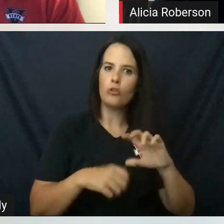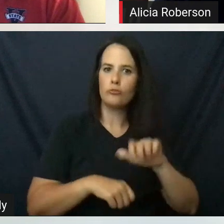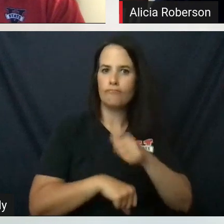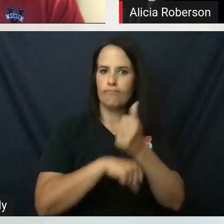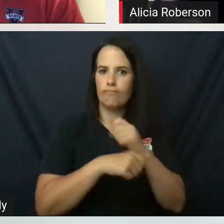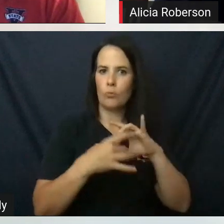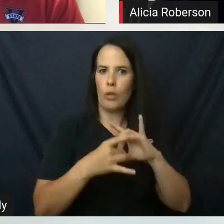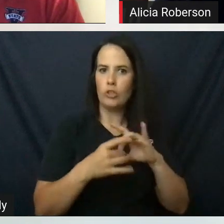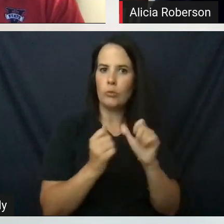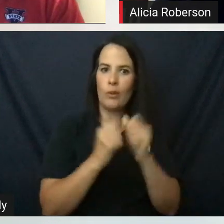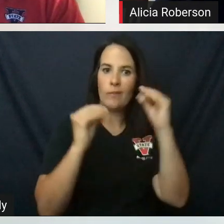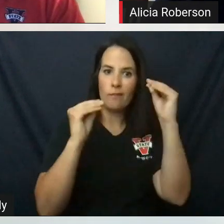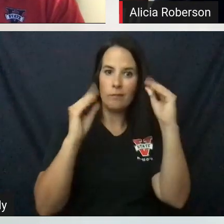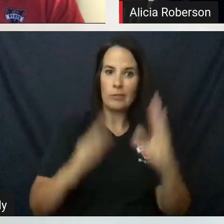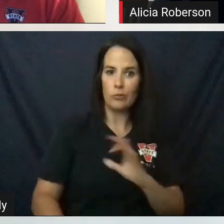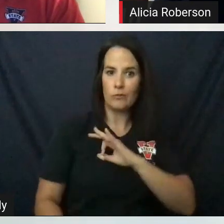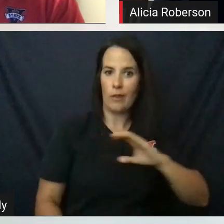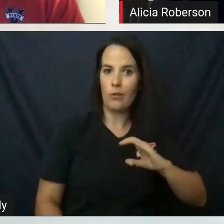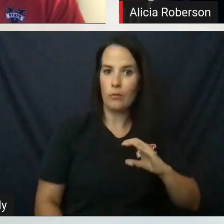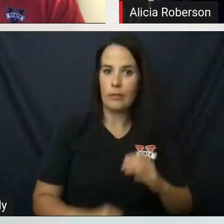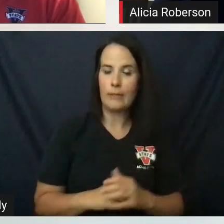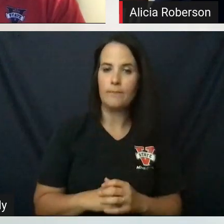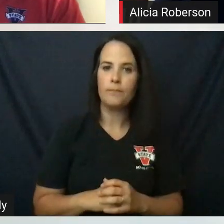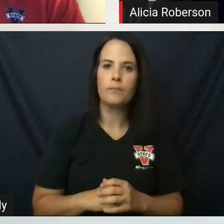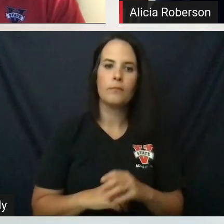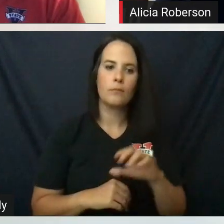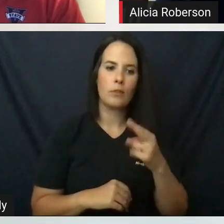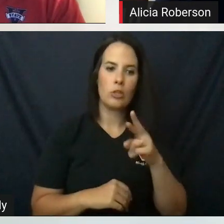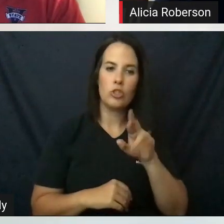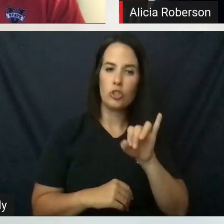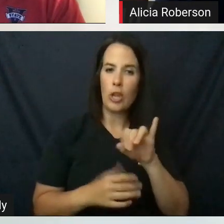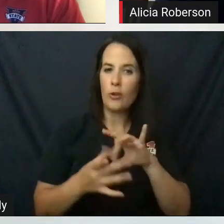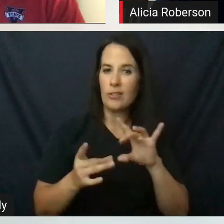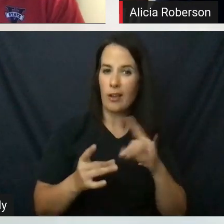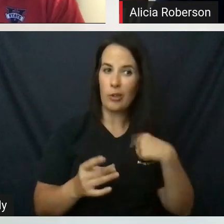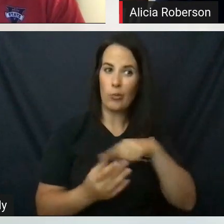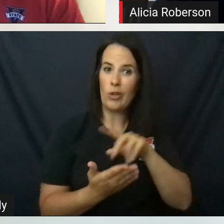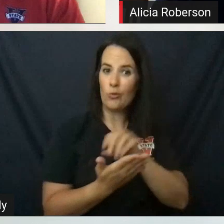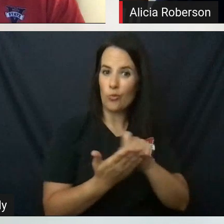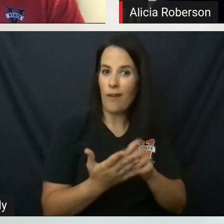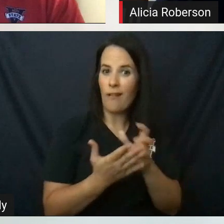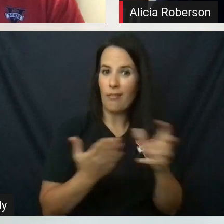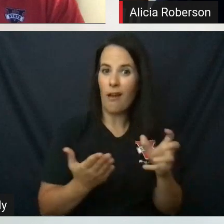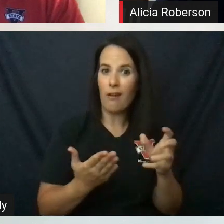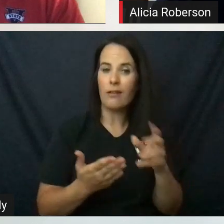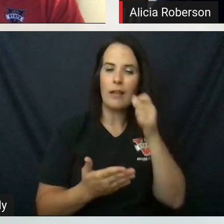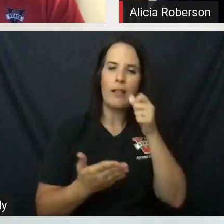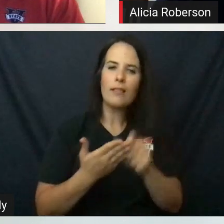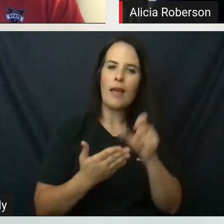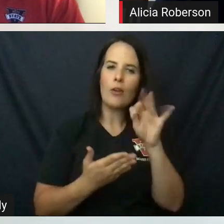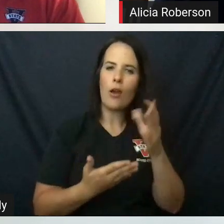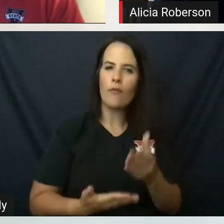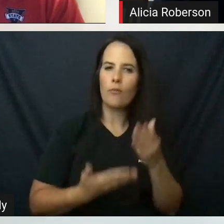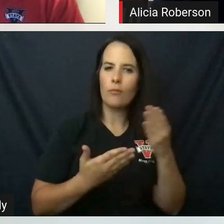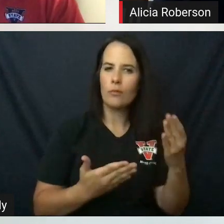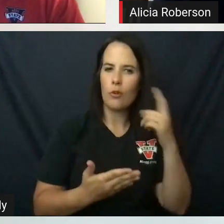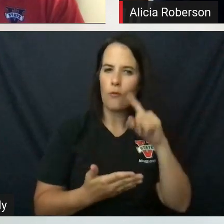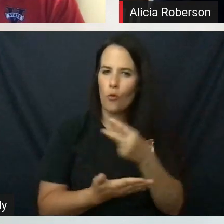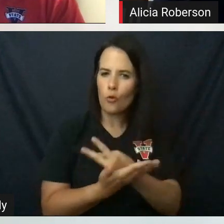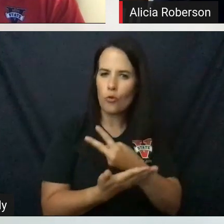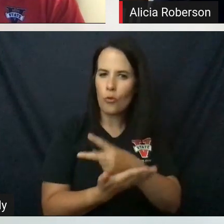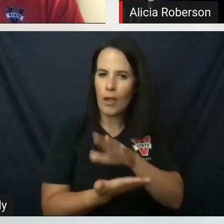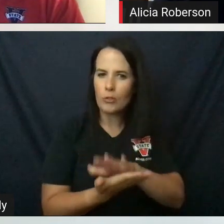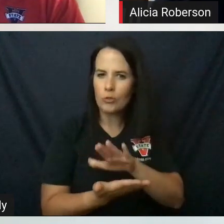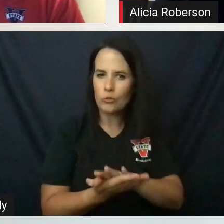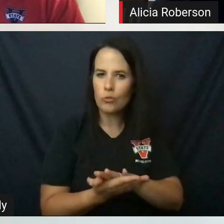it, and while Sherry was talking, we write a lot of letters of recommendation for graduate school